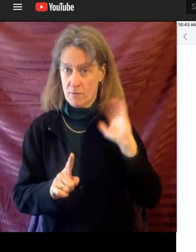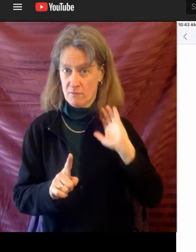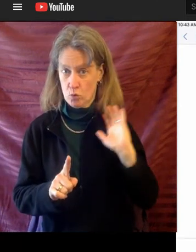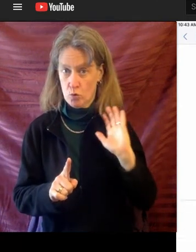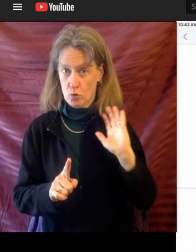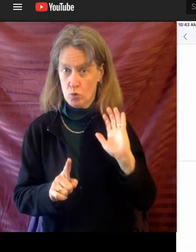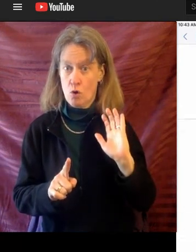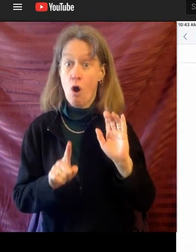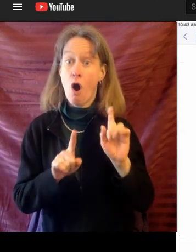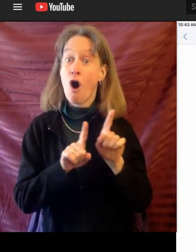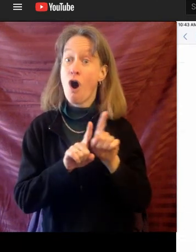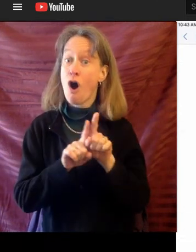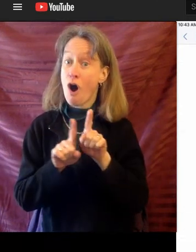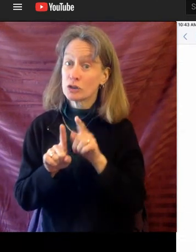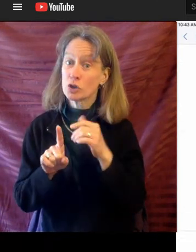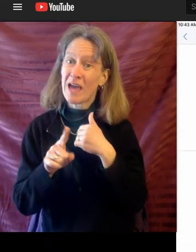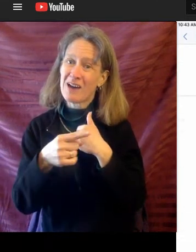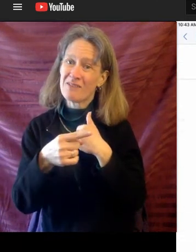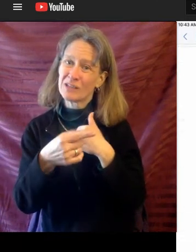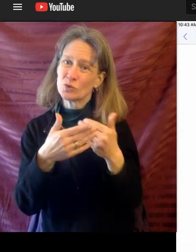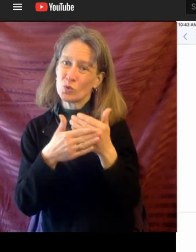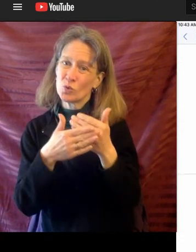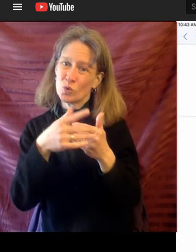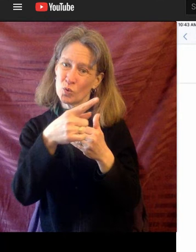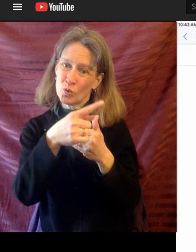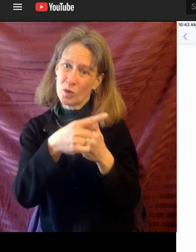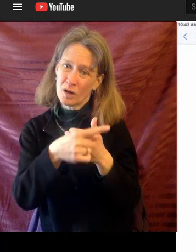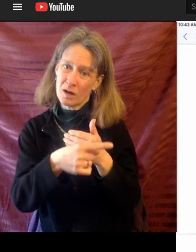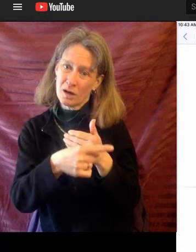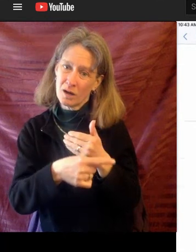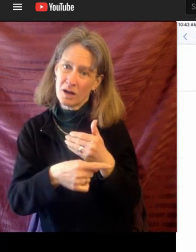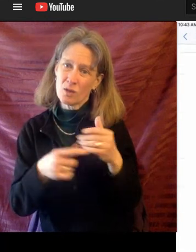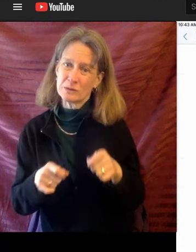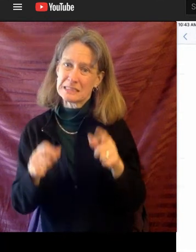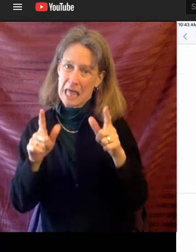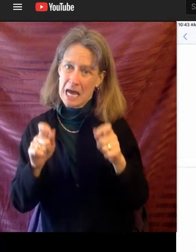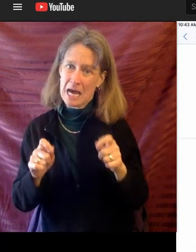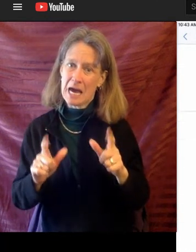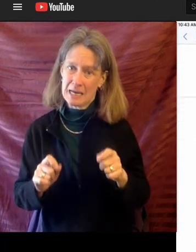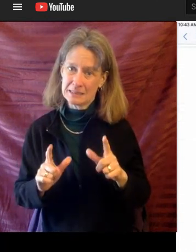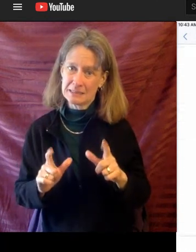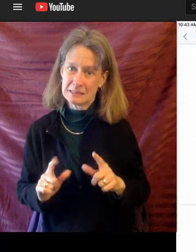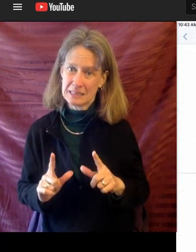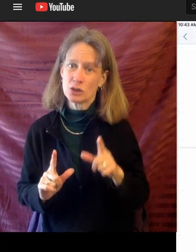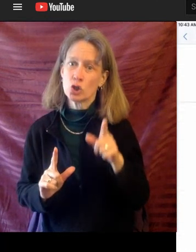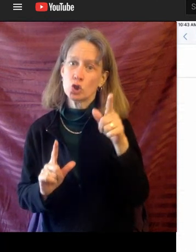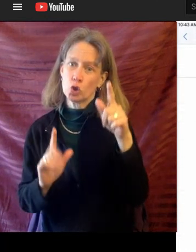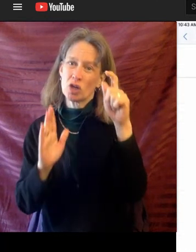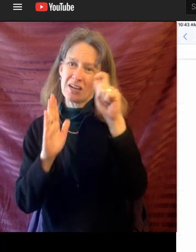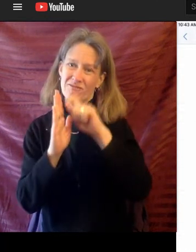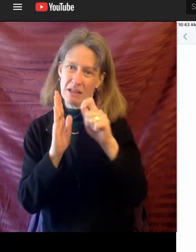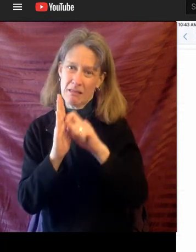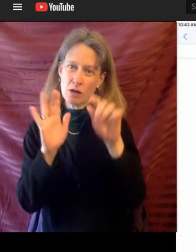And then you should also have these new slides. That's going to be what you fill out